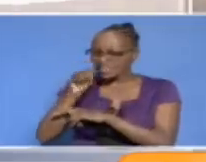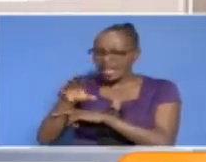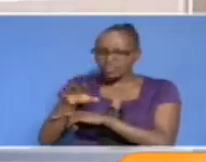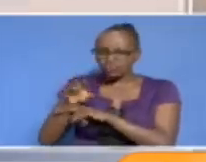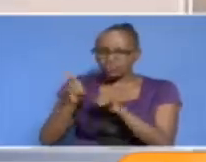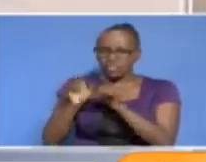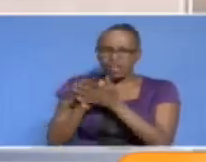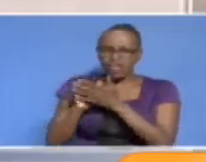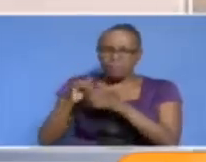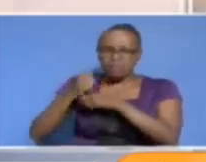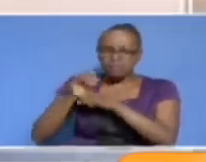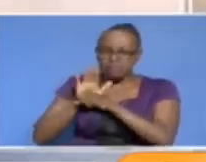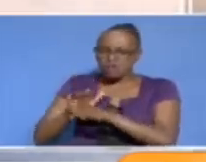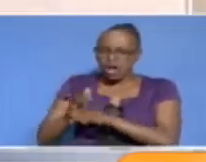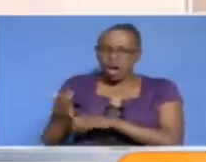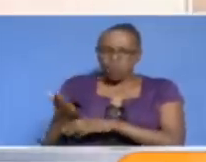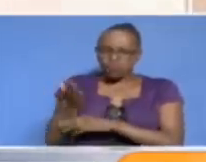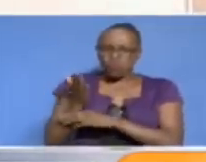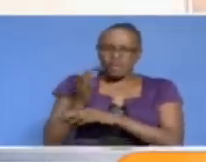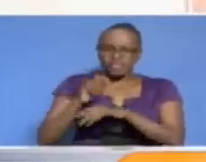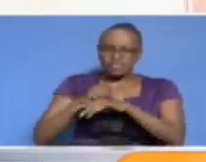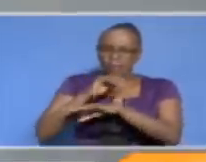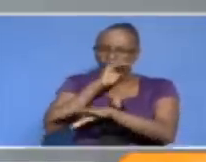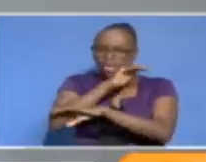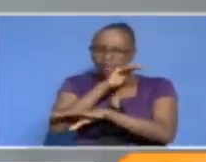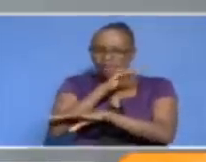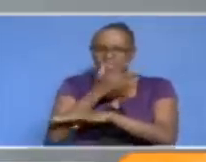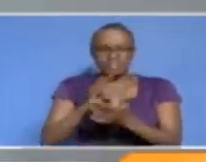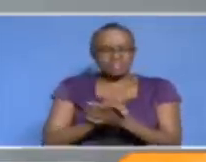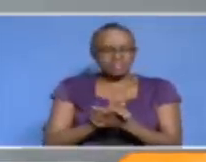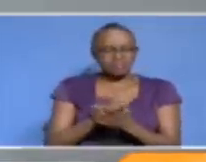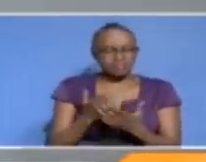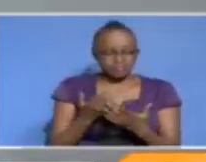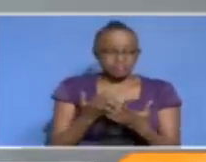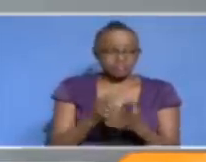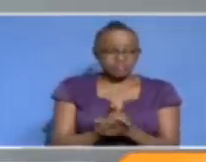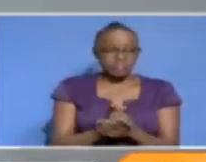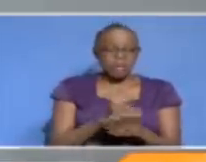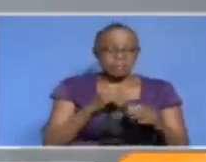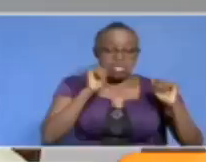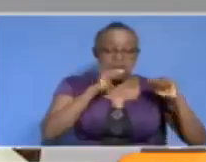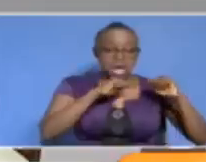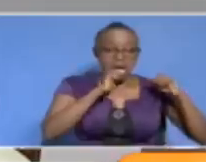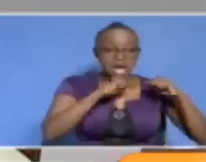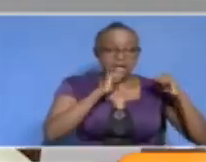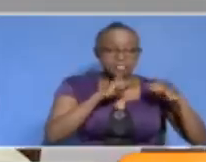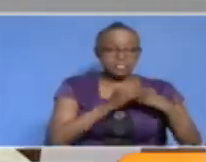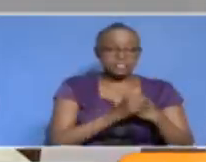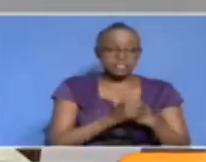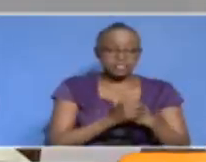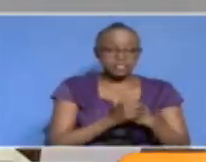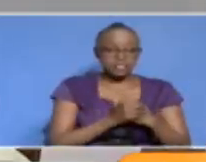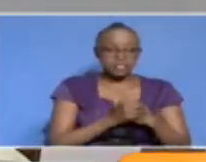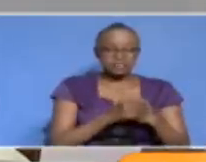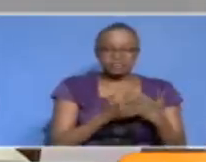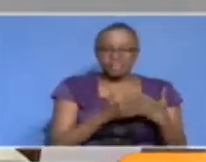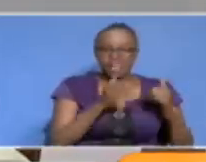still harass hawkers, especially during the evening? Yeah, I agree with him. We have